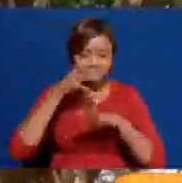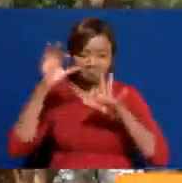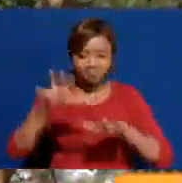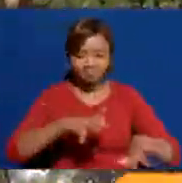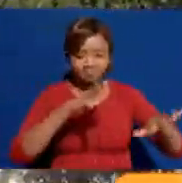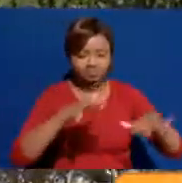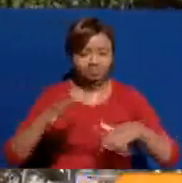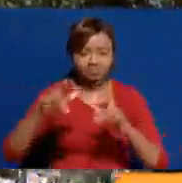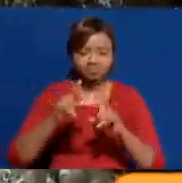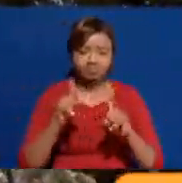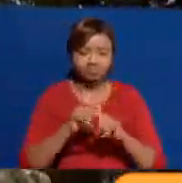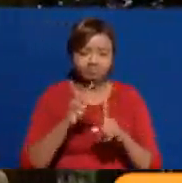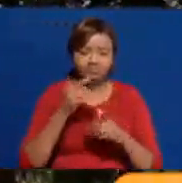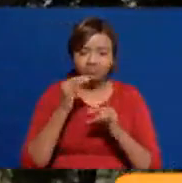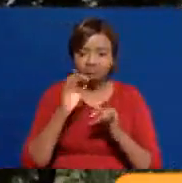and animals.